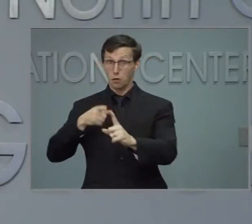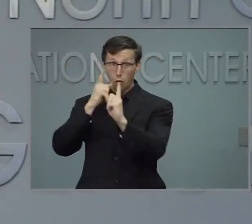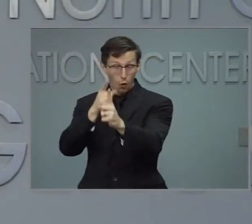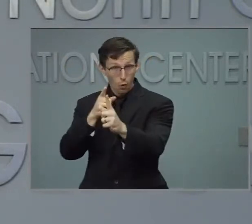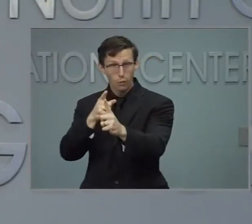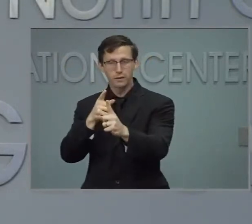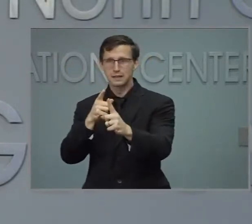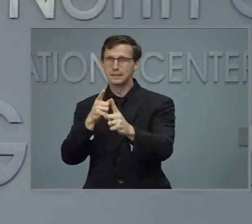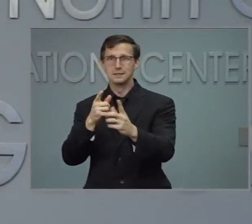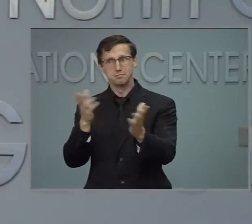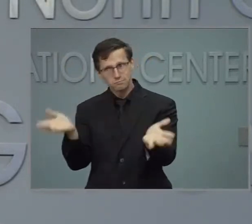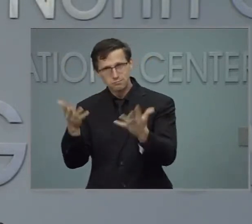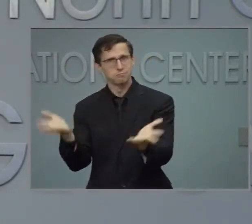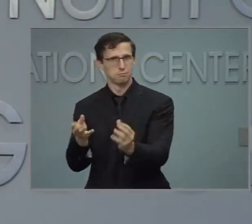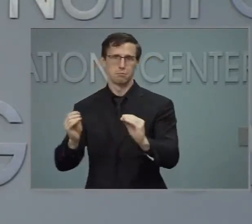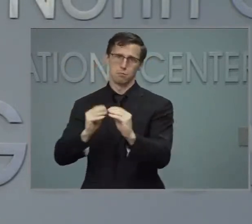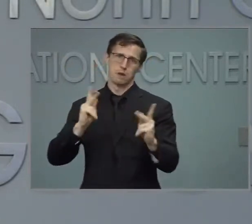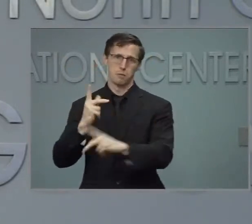working to do.